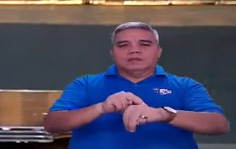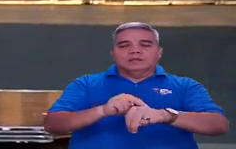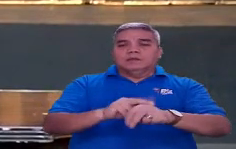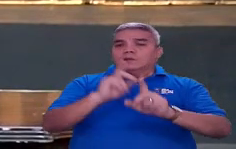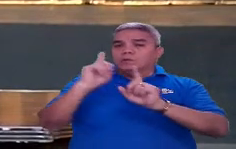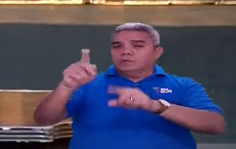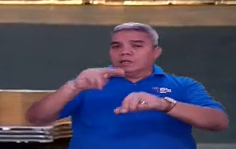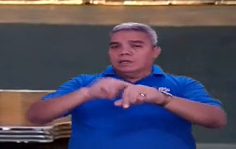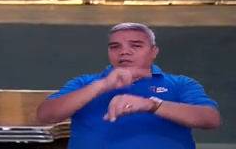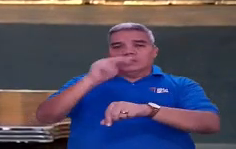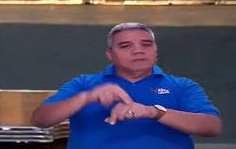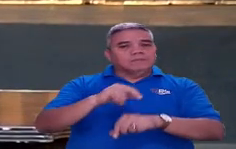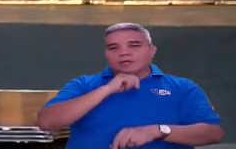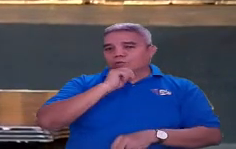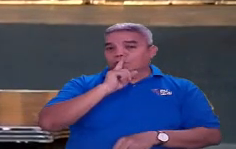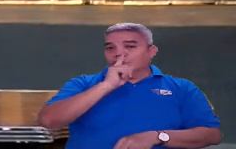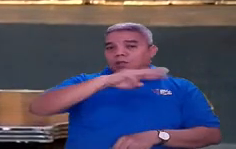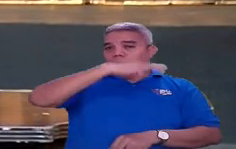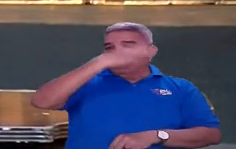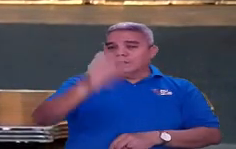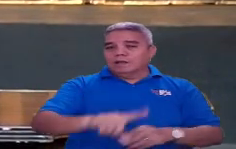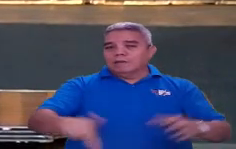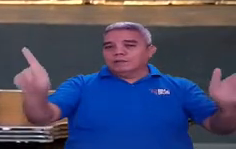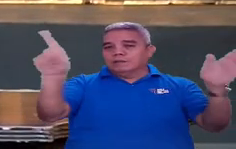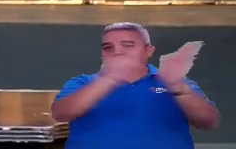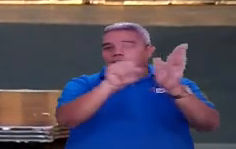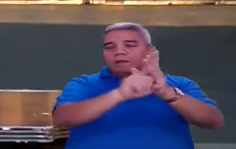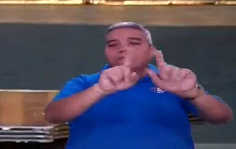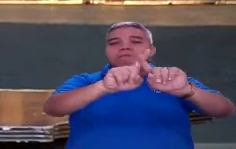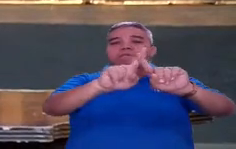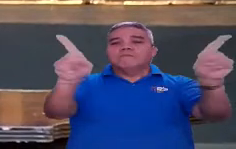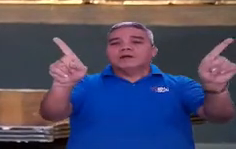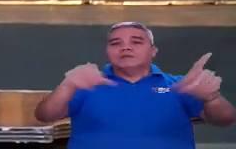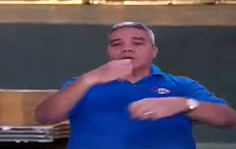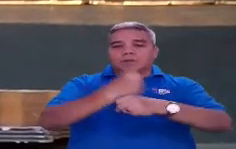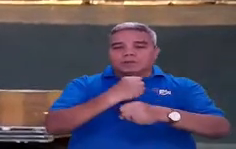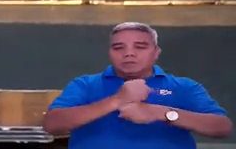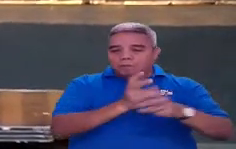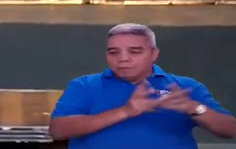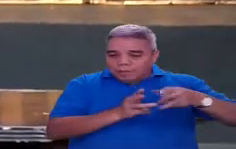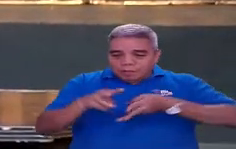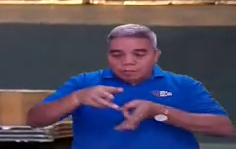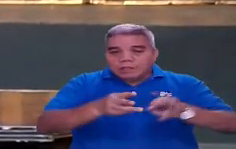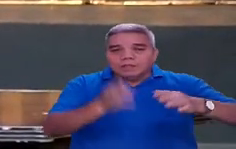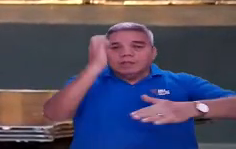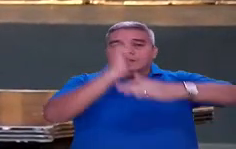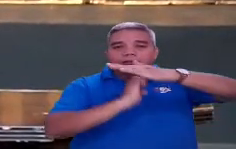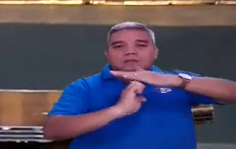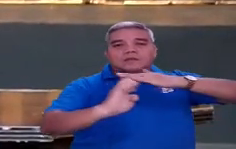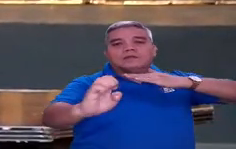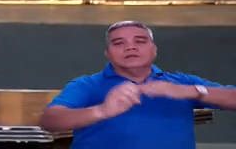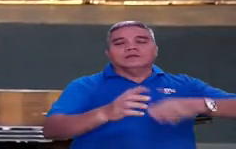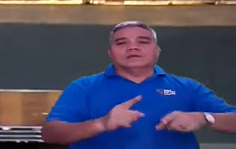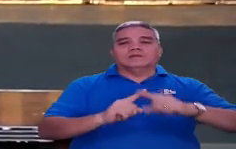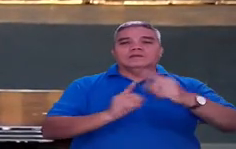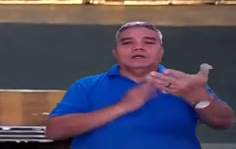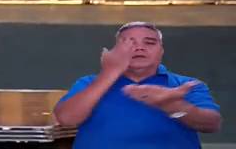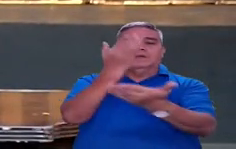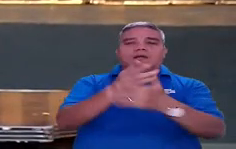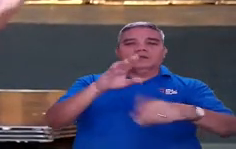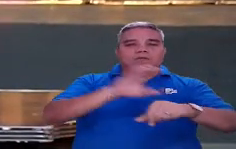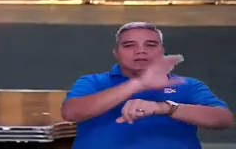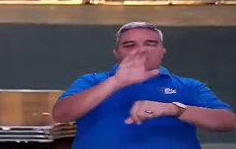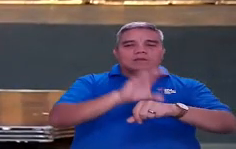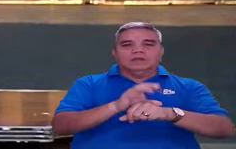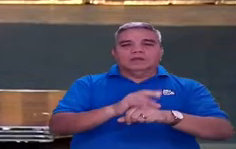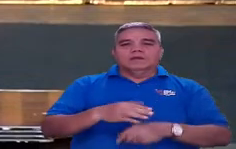not really welcome to preach the gospel, but we have creative ways to be able to penetrate the gospel in that area.